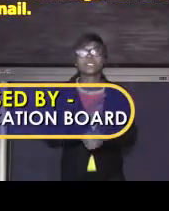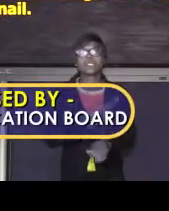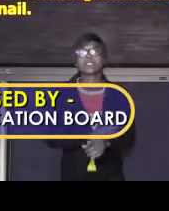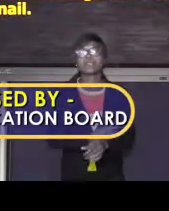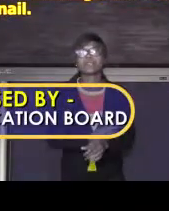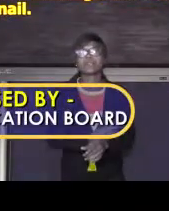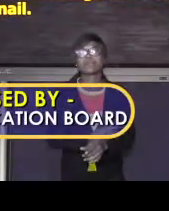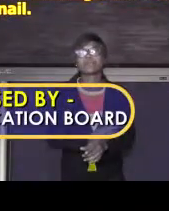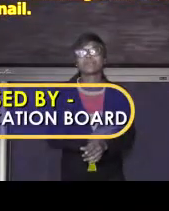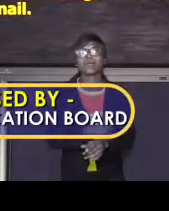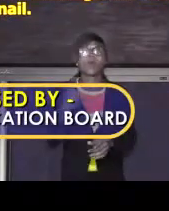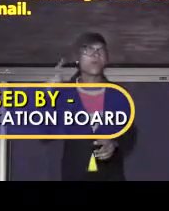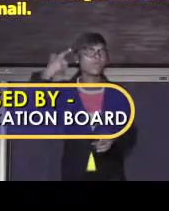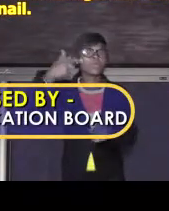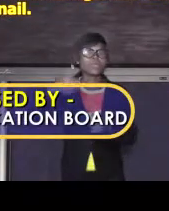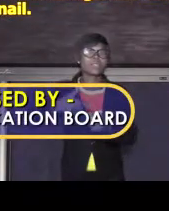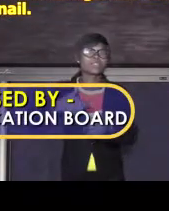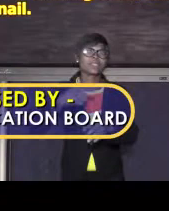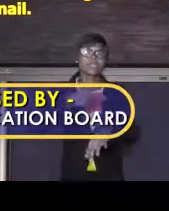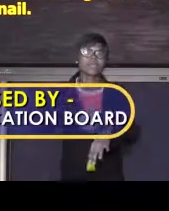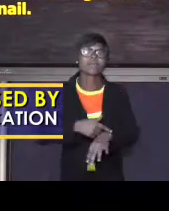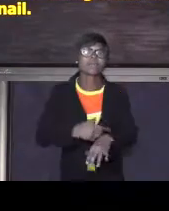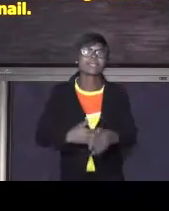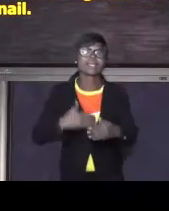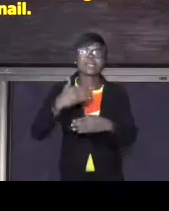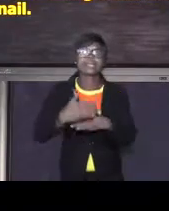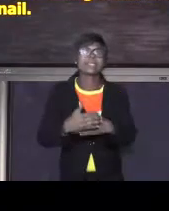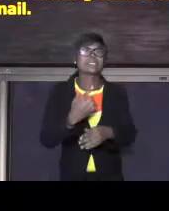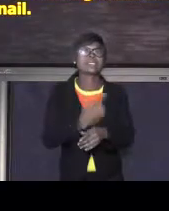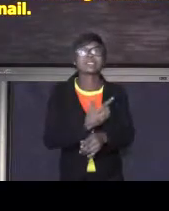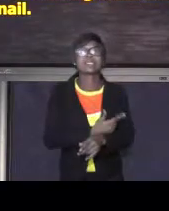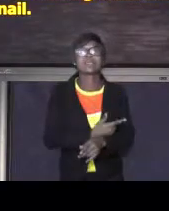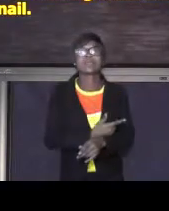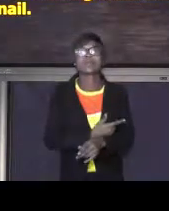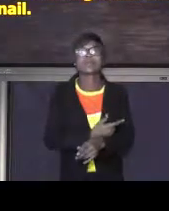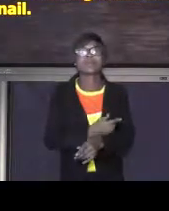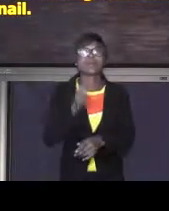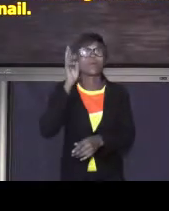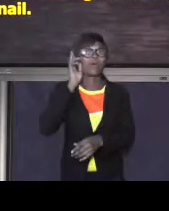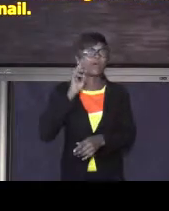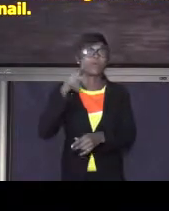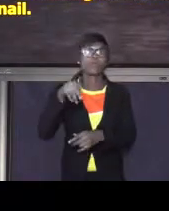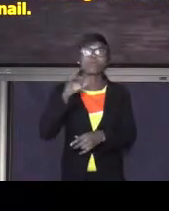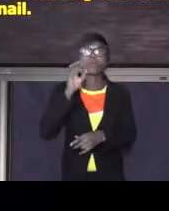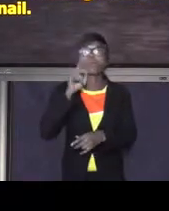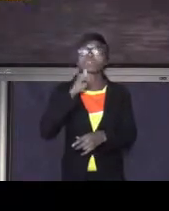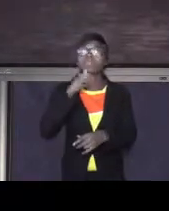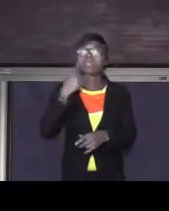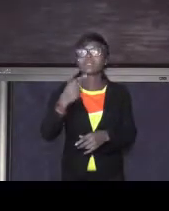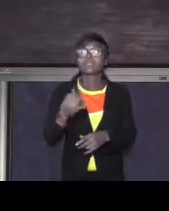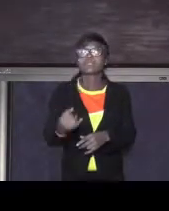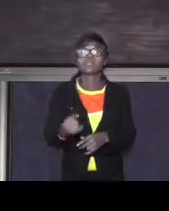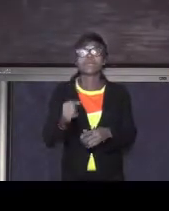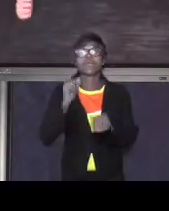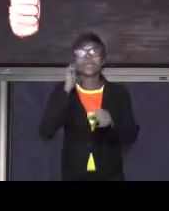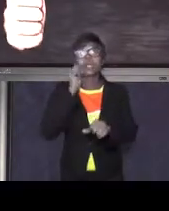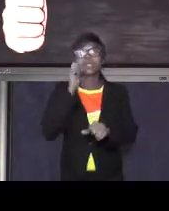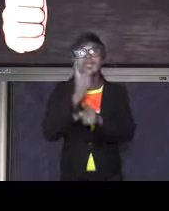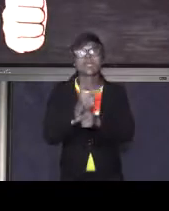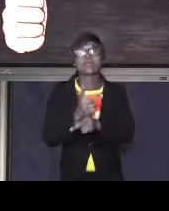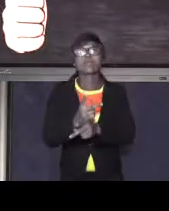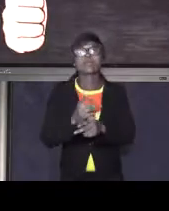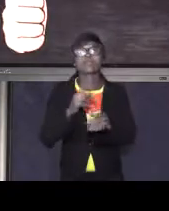end of today's lesson. Until next time, next lesson, Uncle Popo